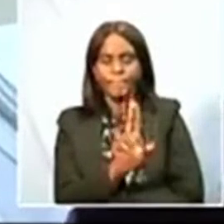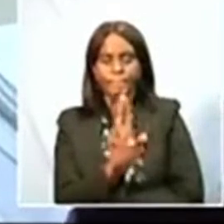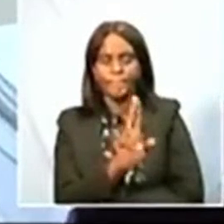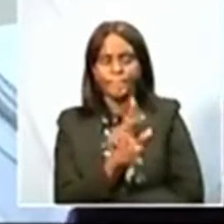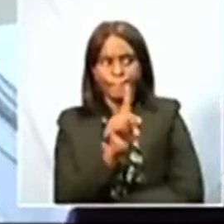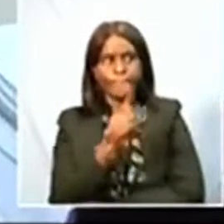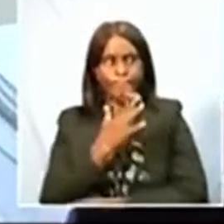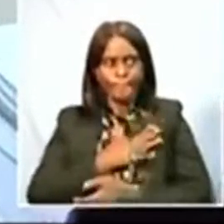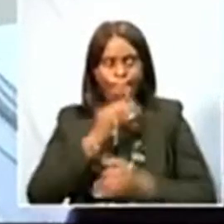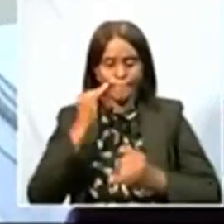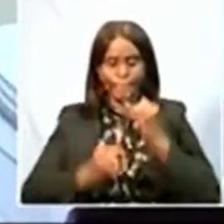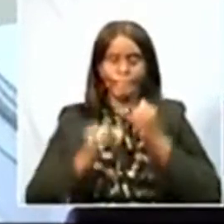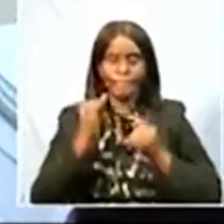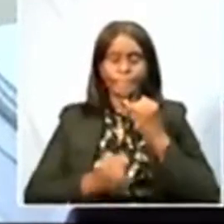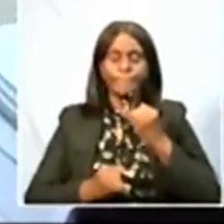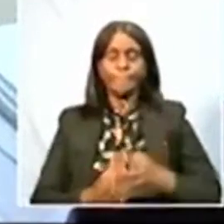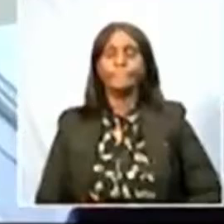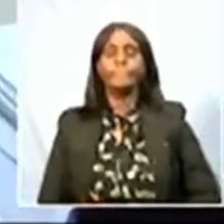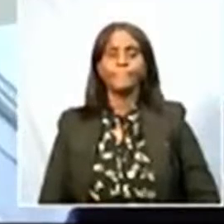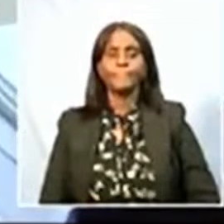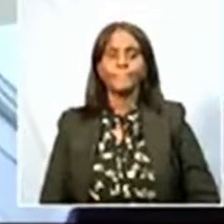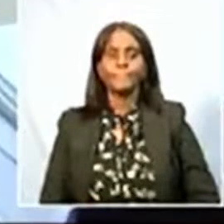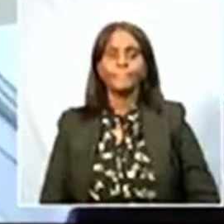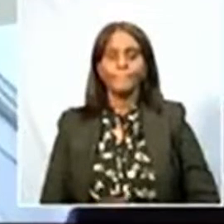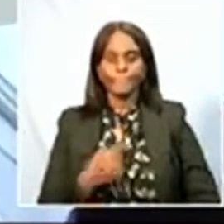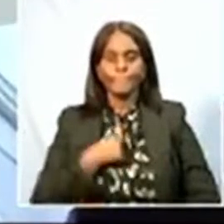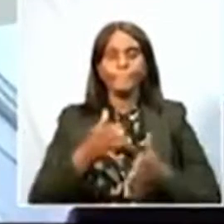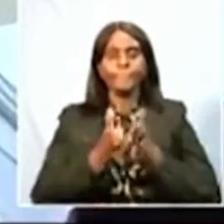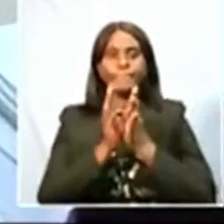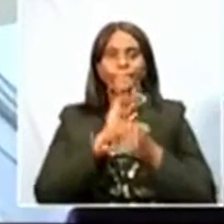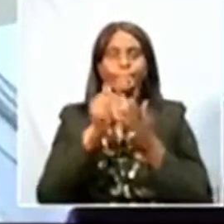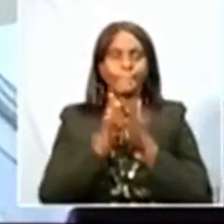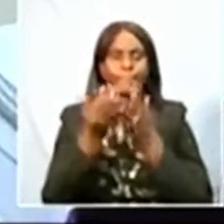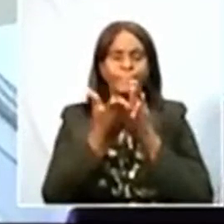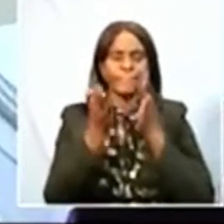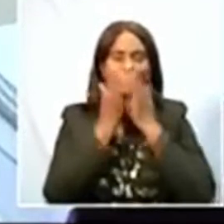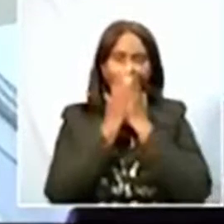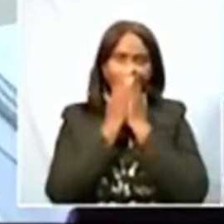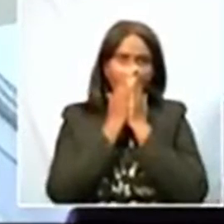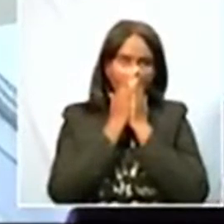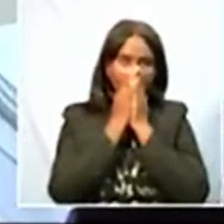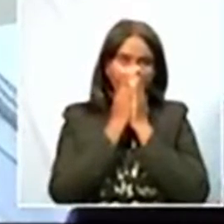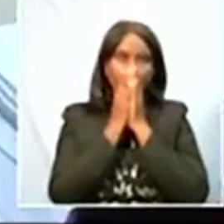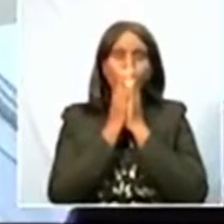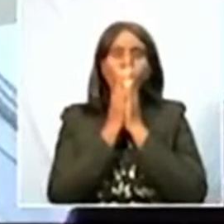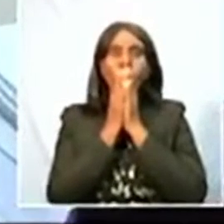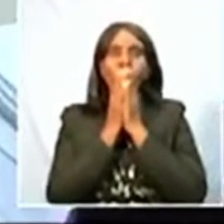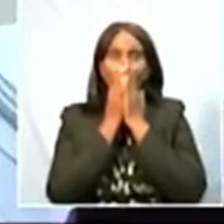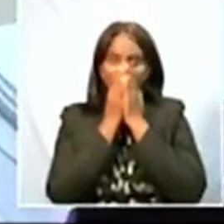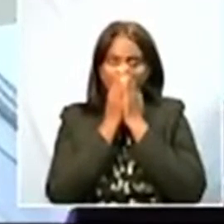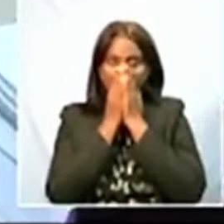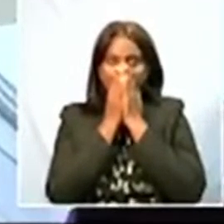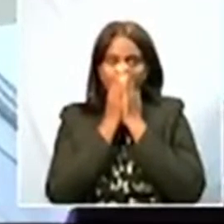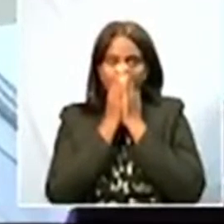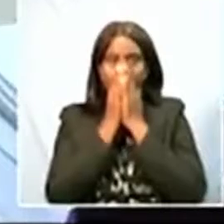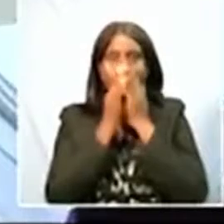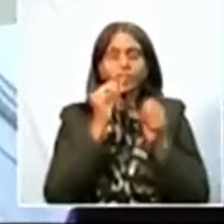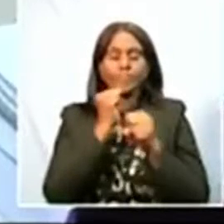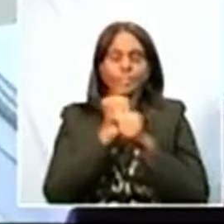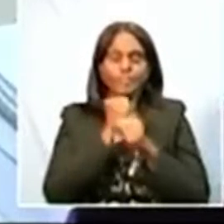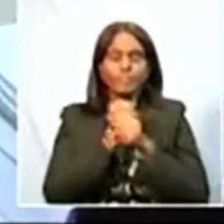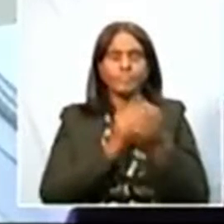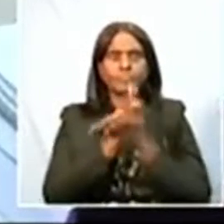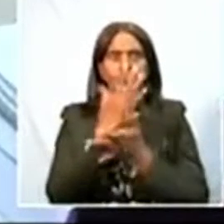That is my conclusion. I want to appeal to all of you. Go and put your house in order. Do the correct